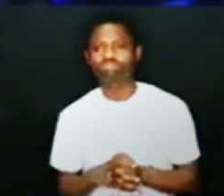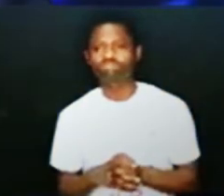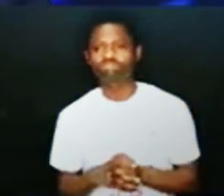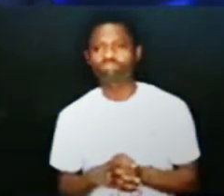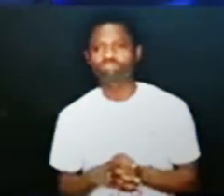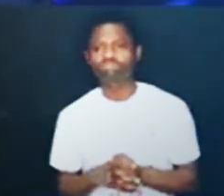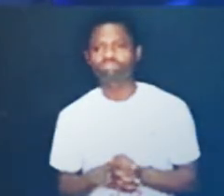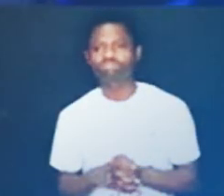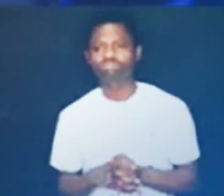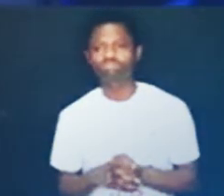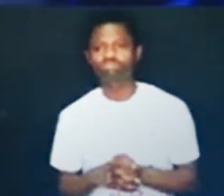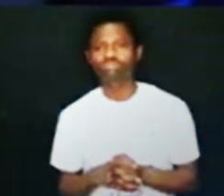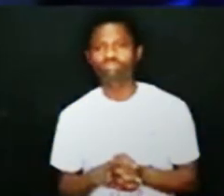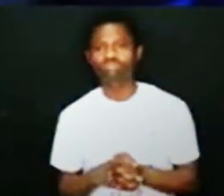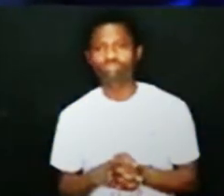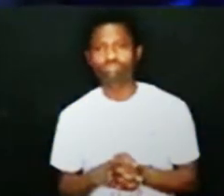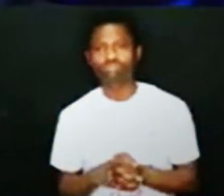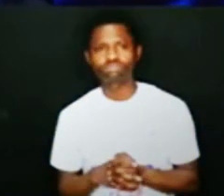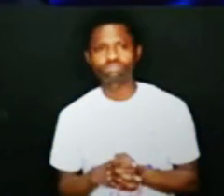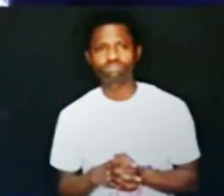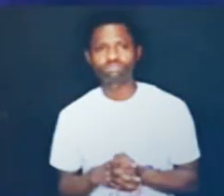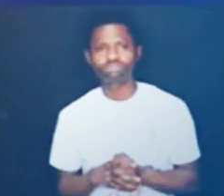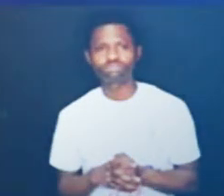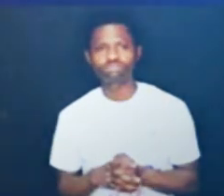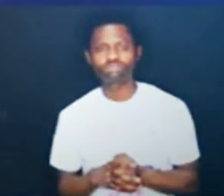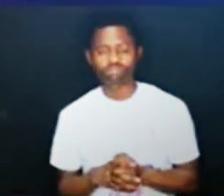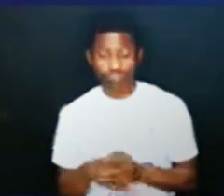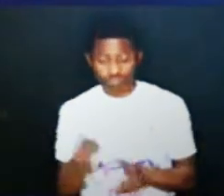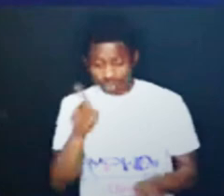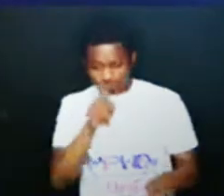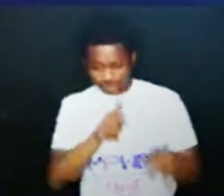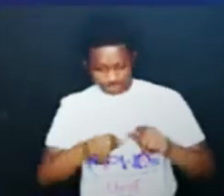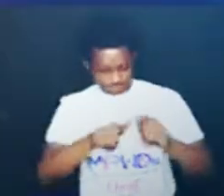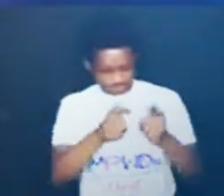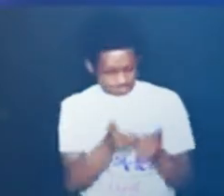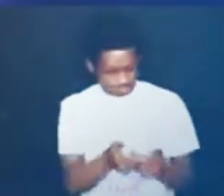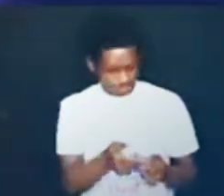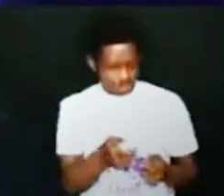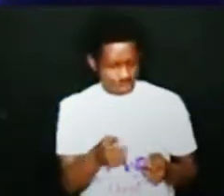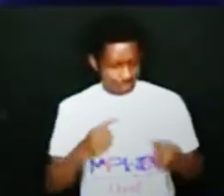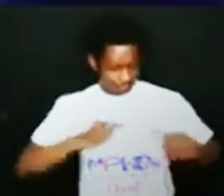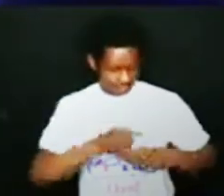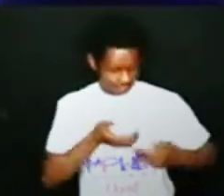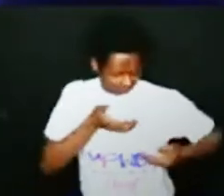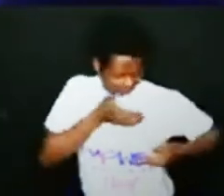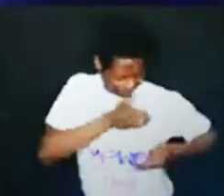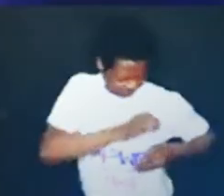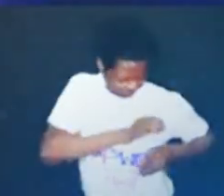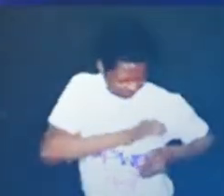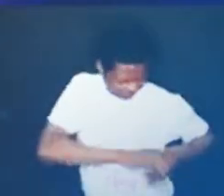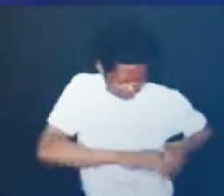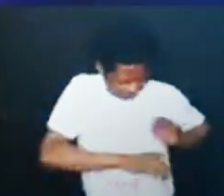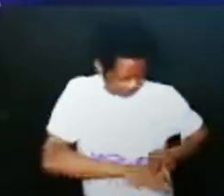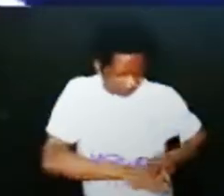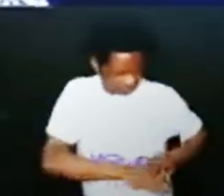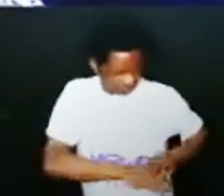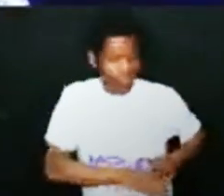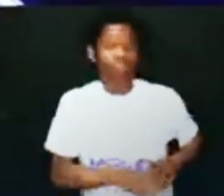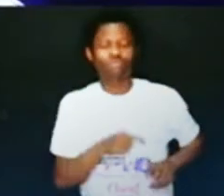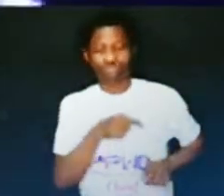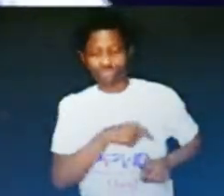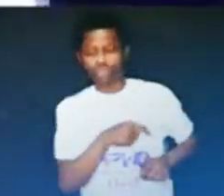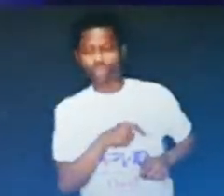so ganigani. People who suppress bitterness eschew the face and the presence of